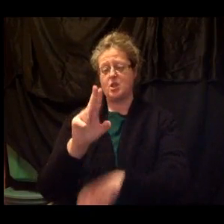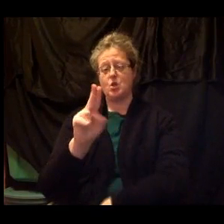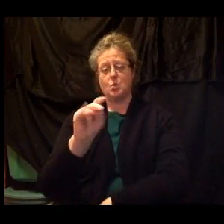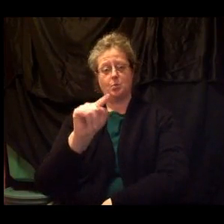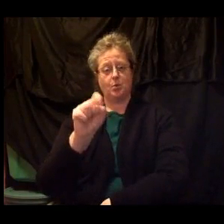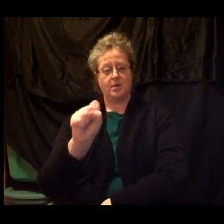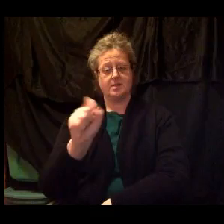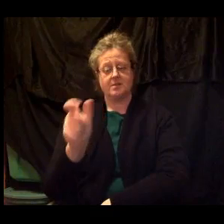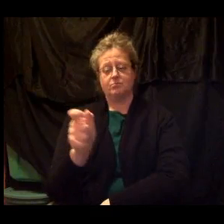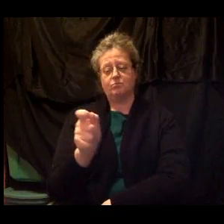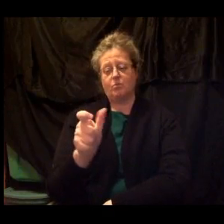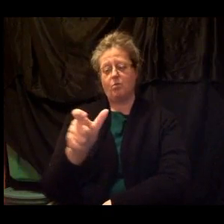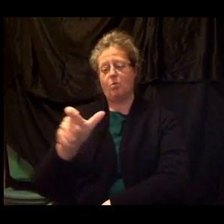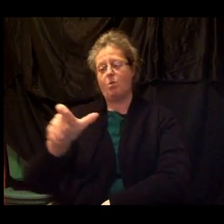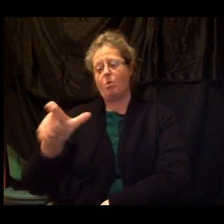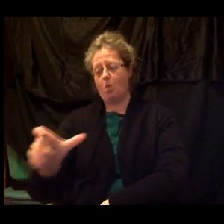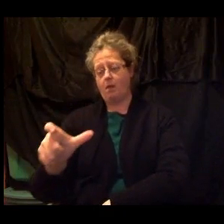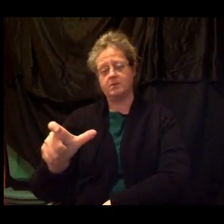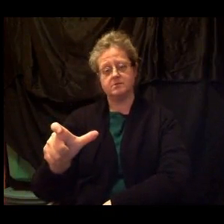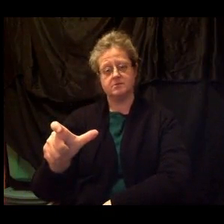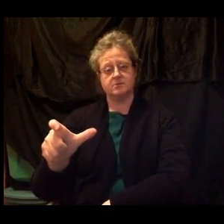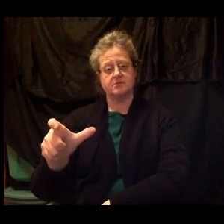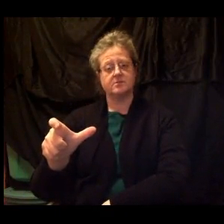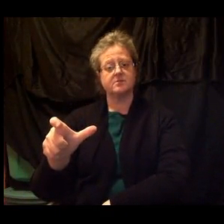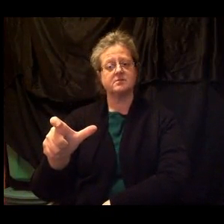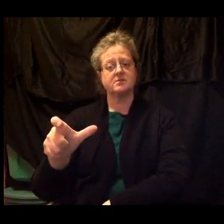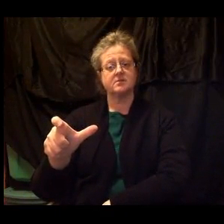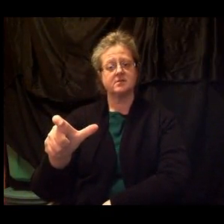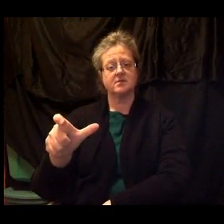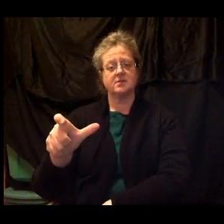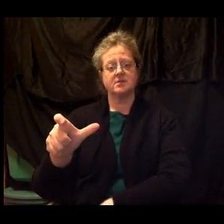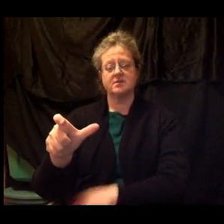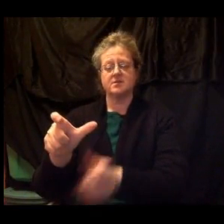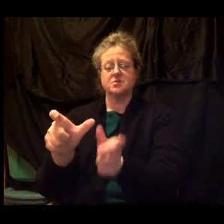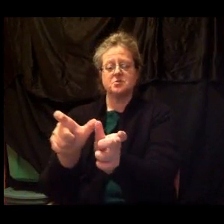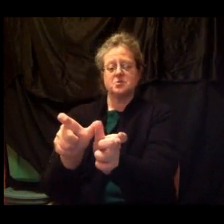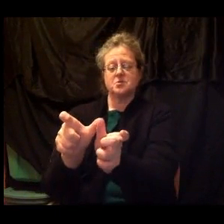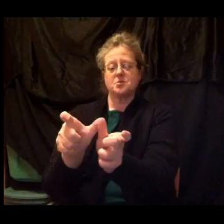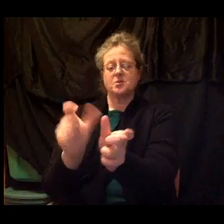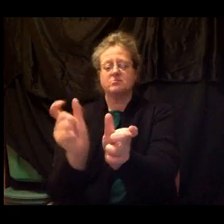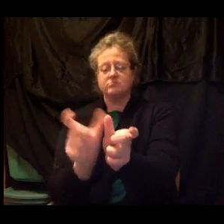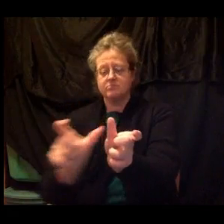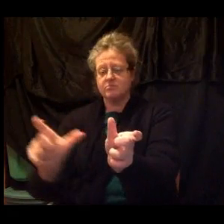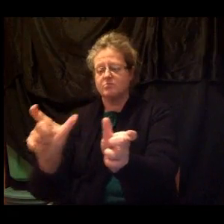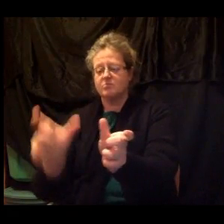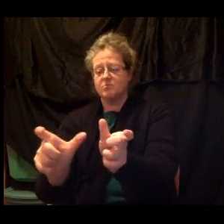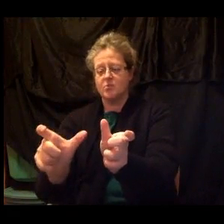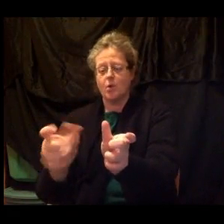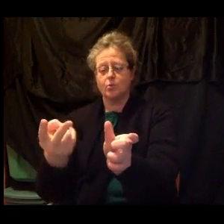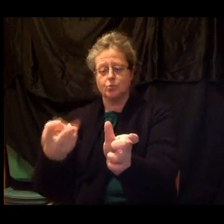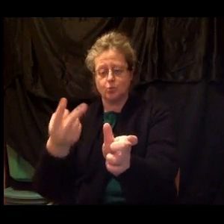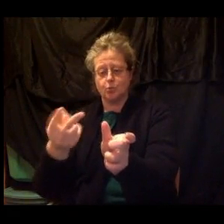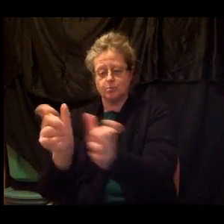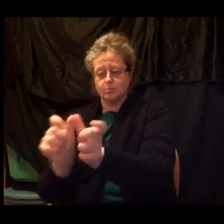And there's 2. And there's 4 way out there. -2 would be